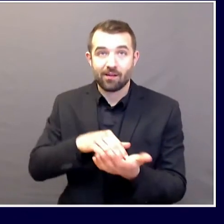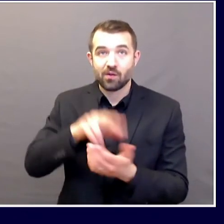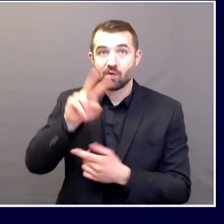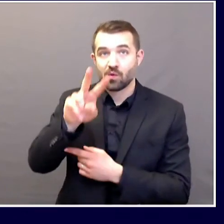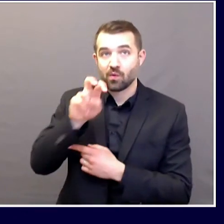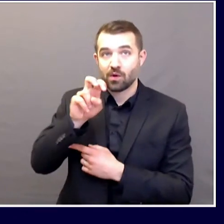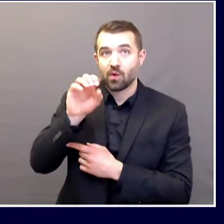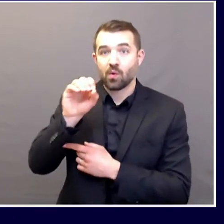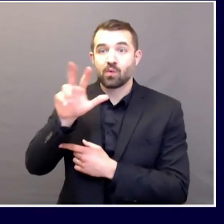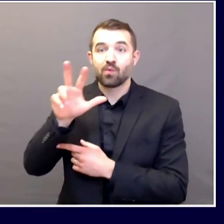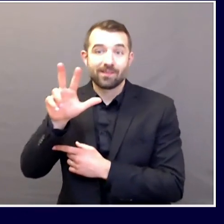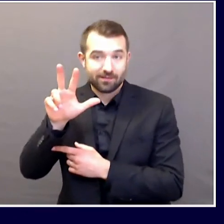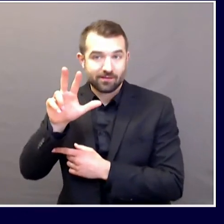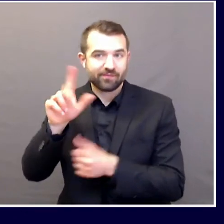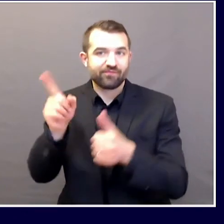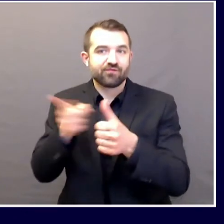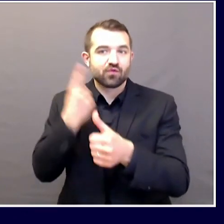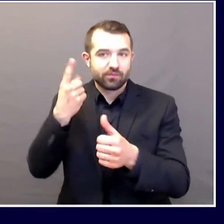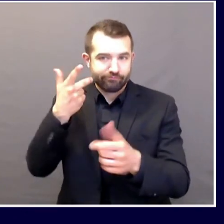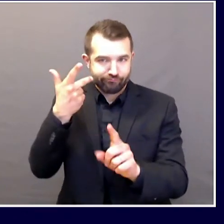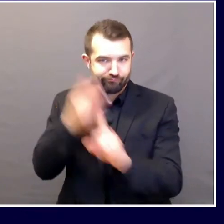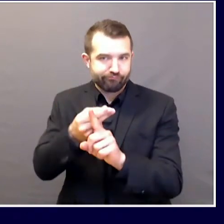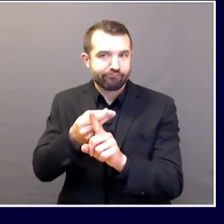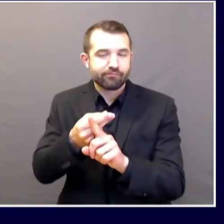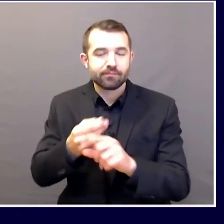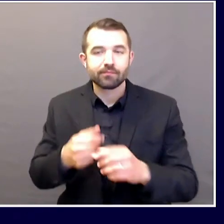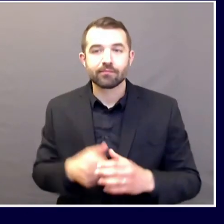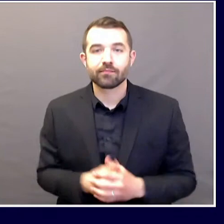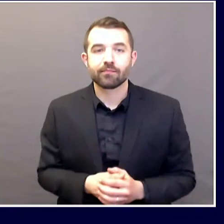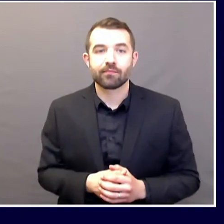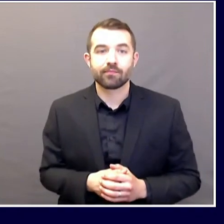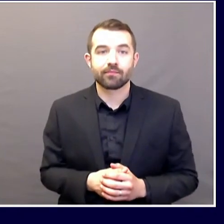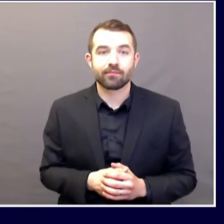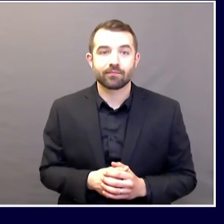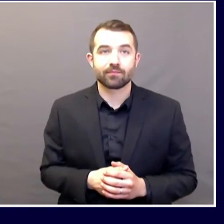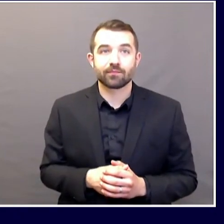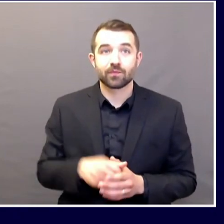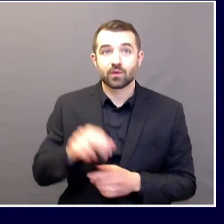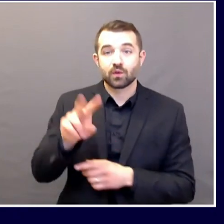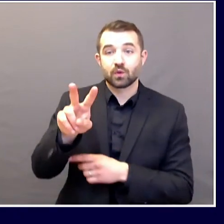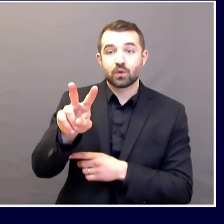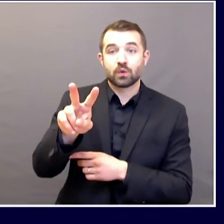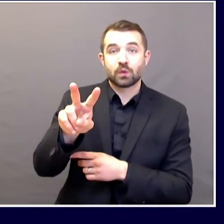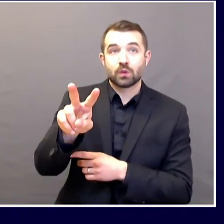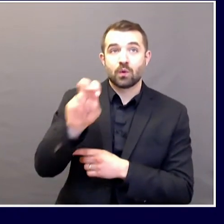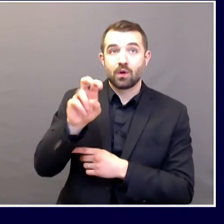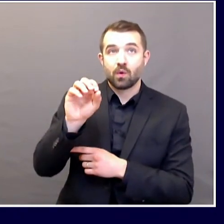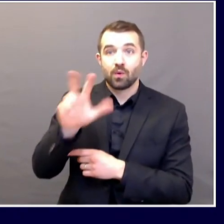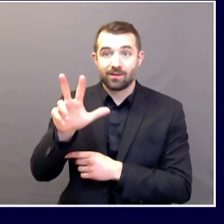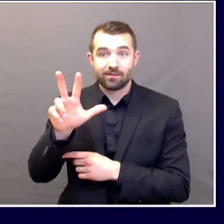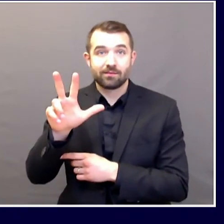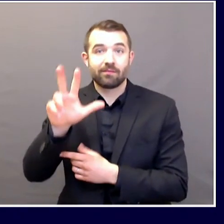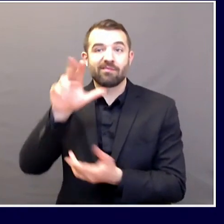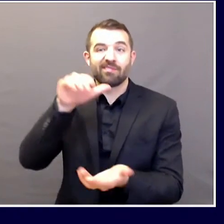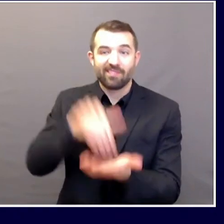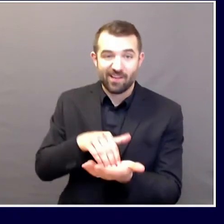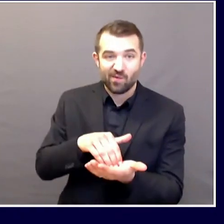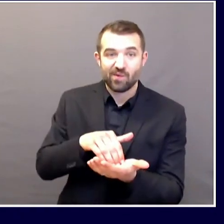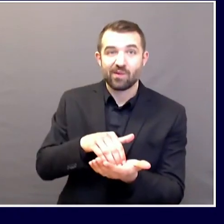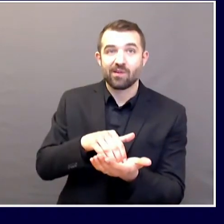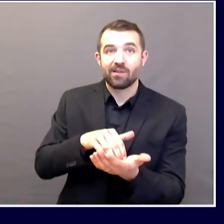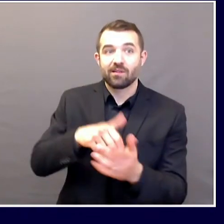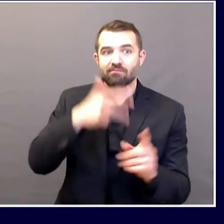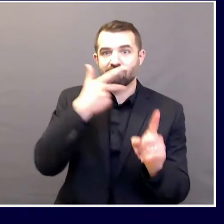341,203 are first doses, and just over 203,000 of those are among individuals who have completed